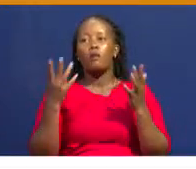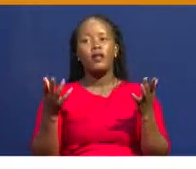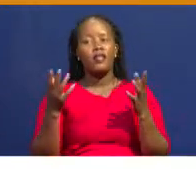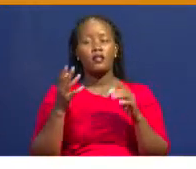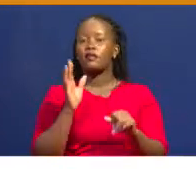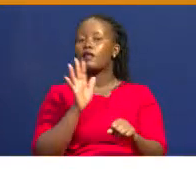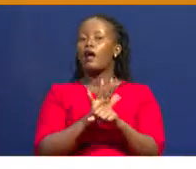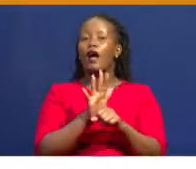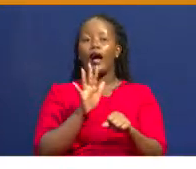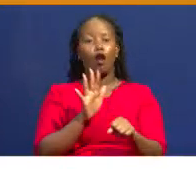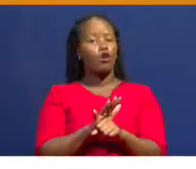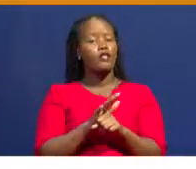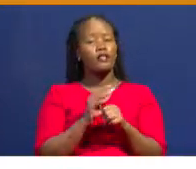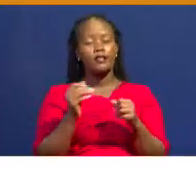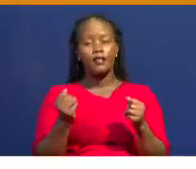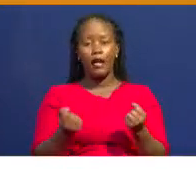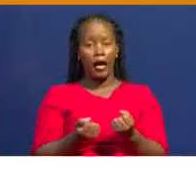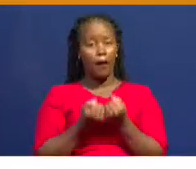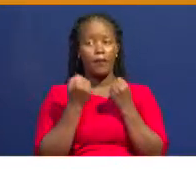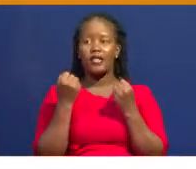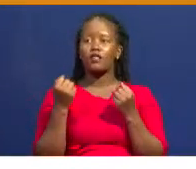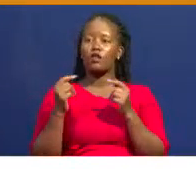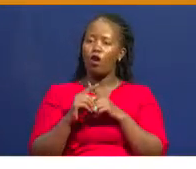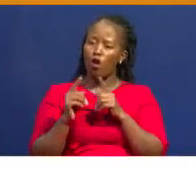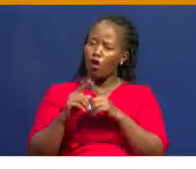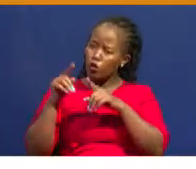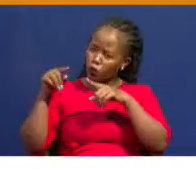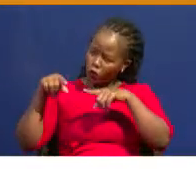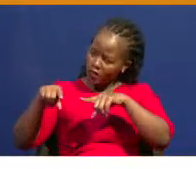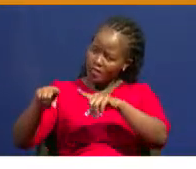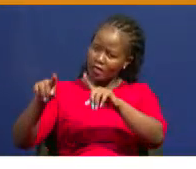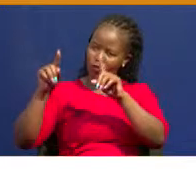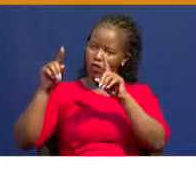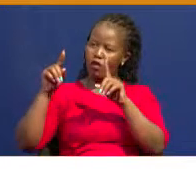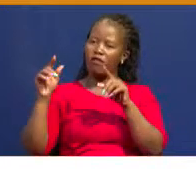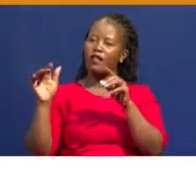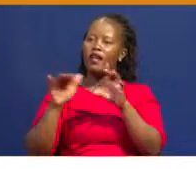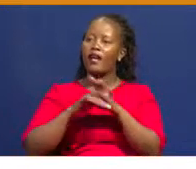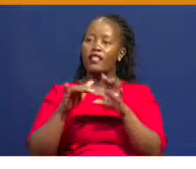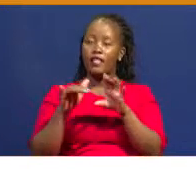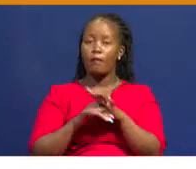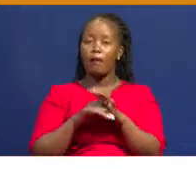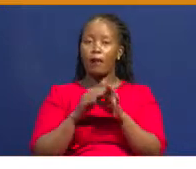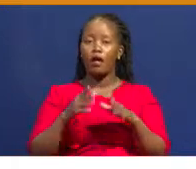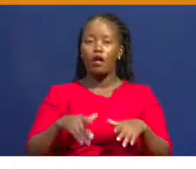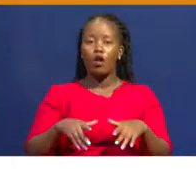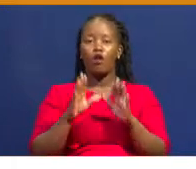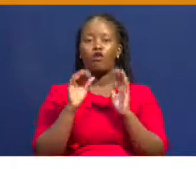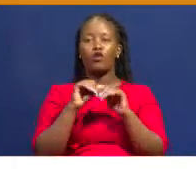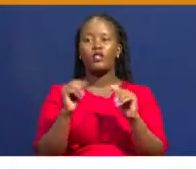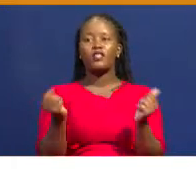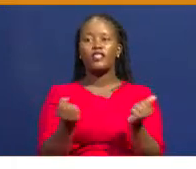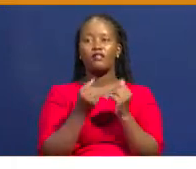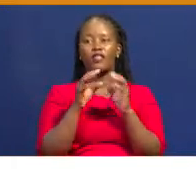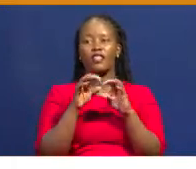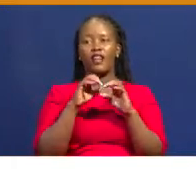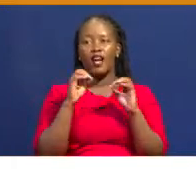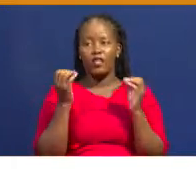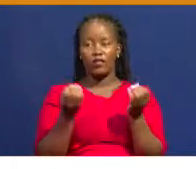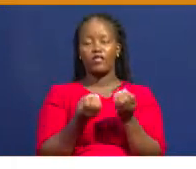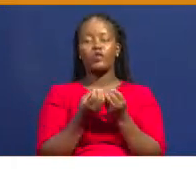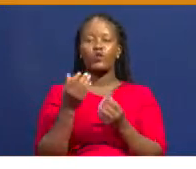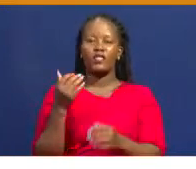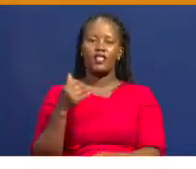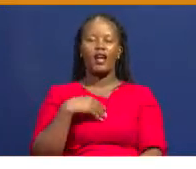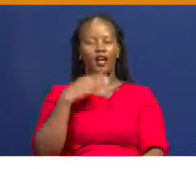is happening, which he himself also, as a member of Road Safety Association and a vendor,